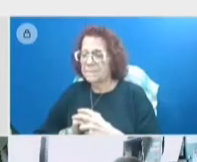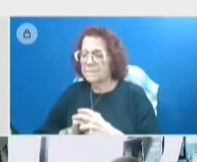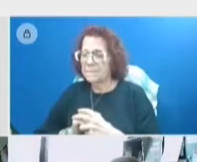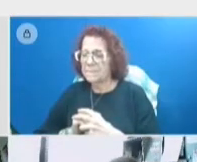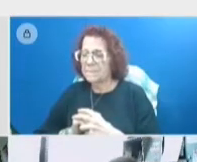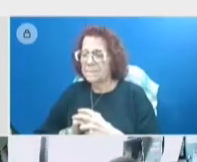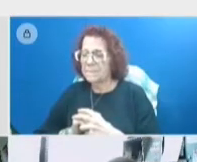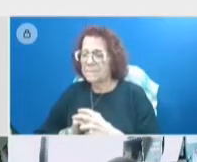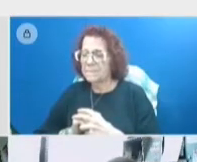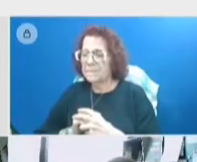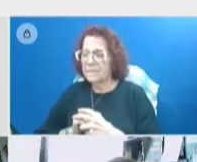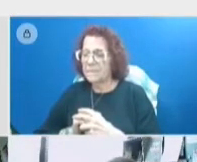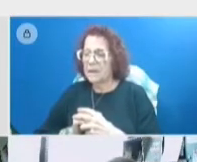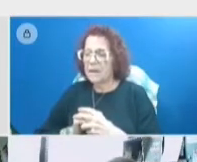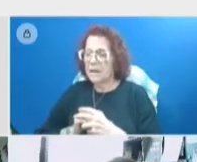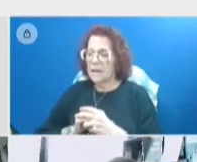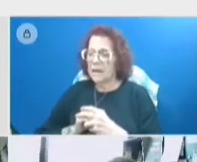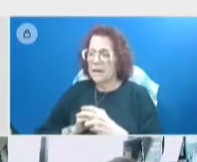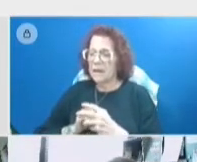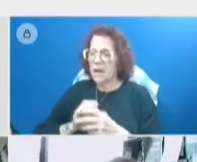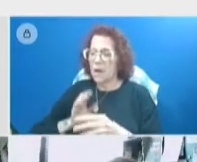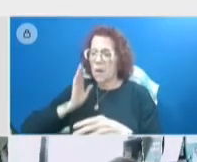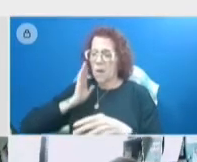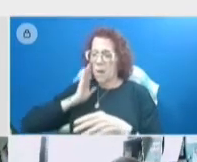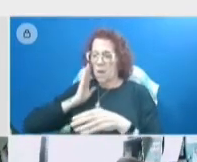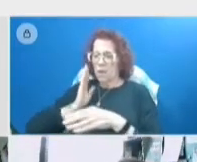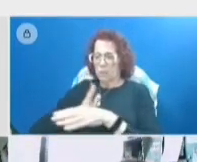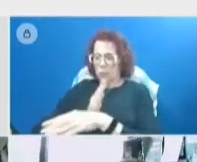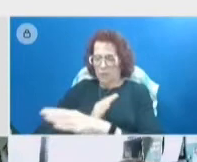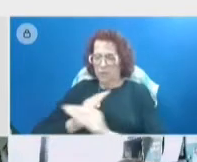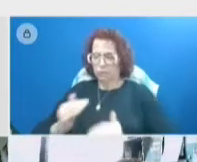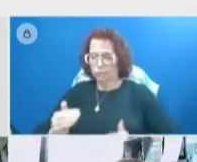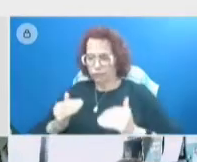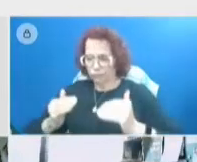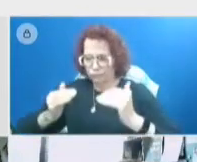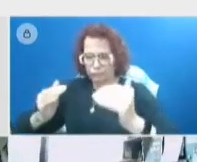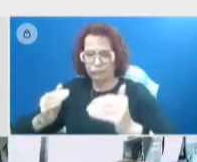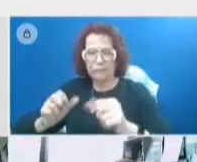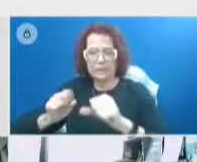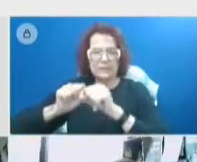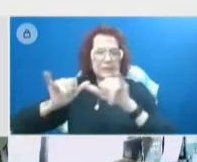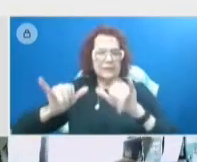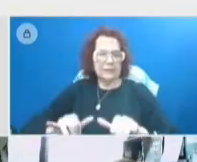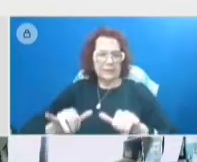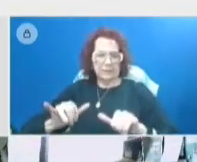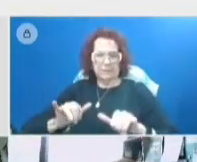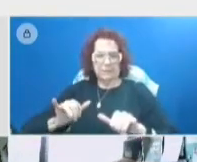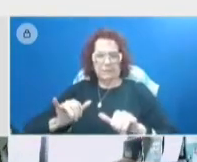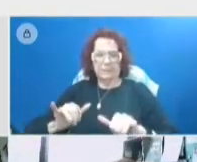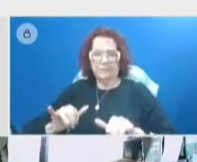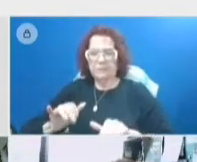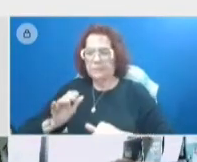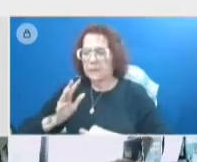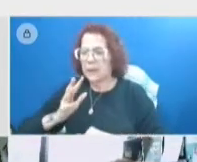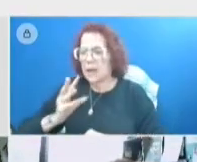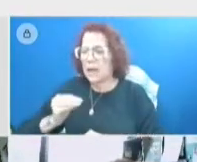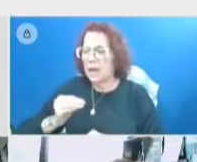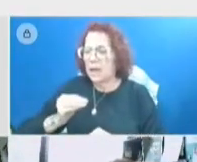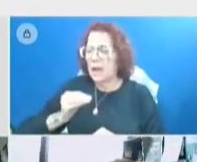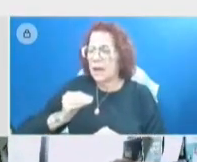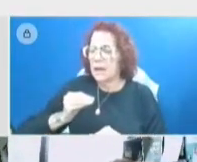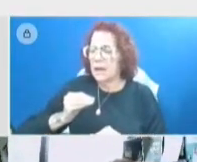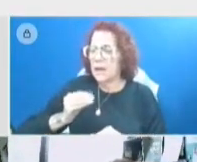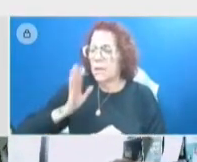numerous updates and improvements to the system during our weekly releases, and we've also published a list of those